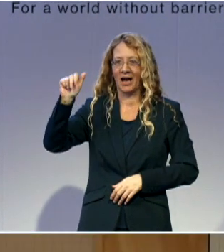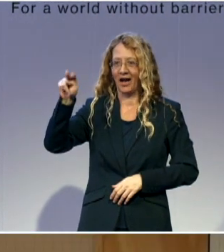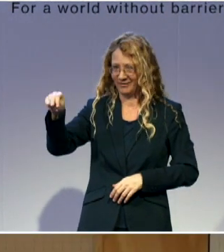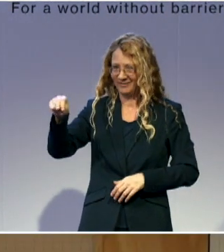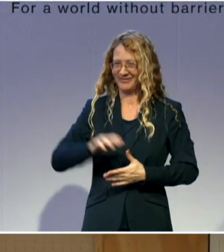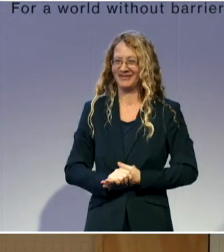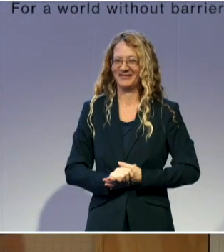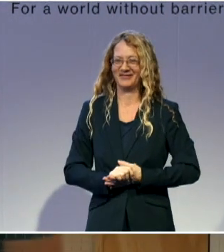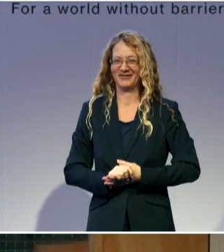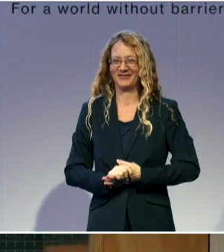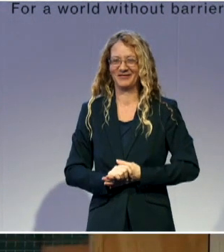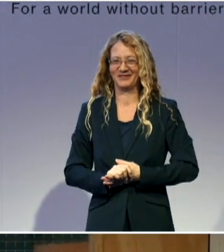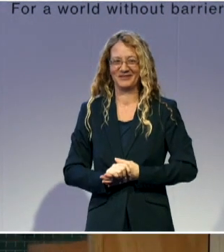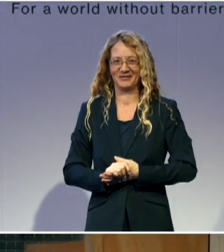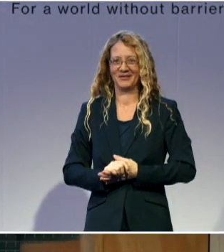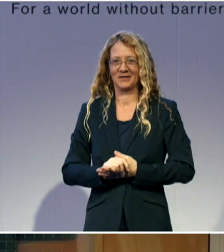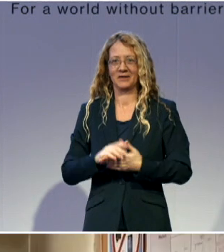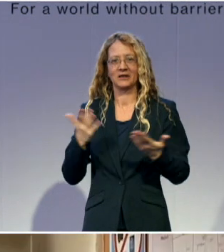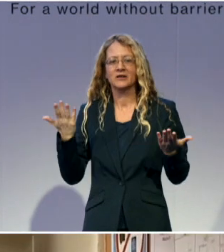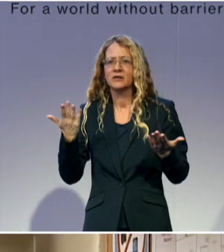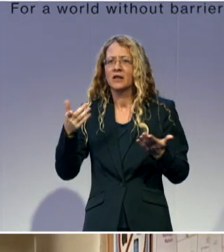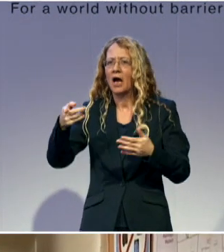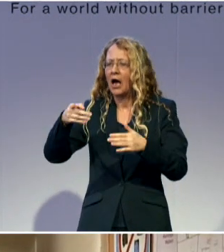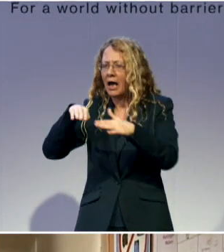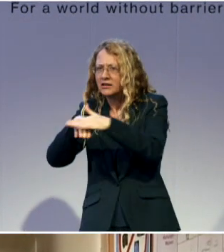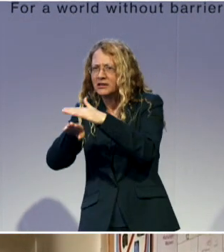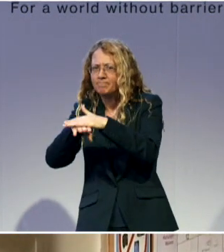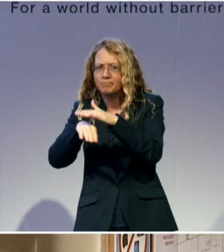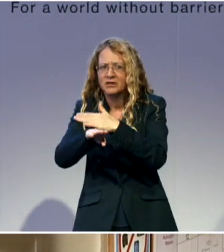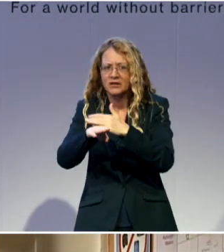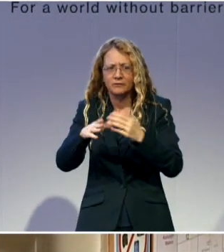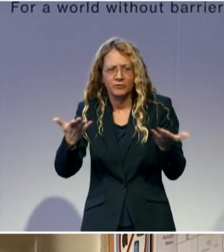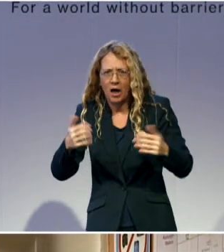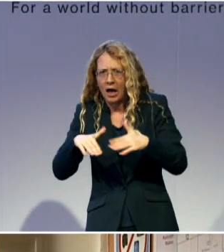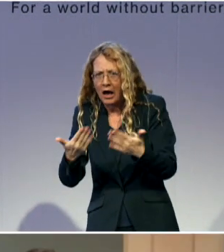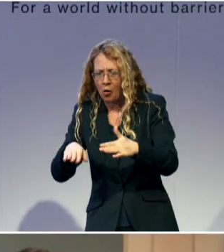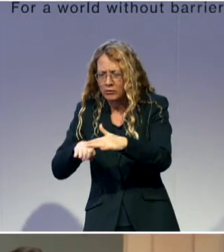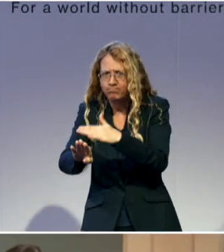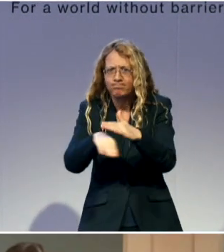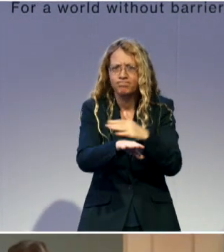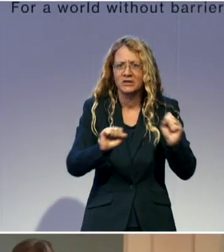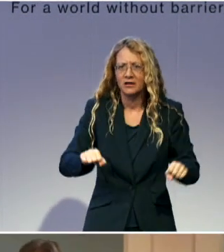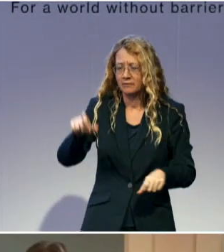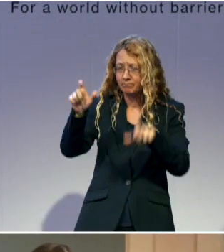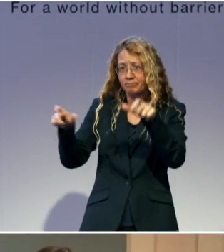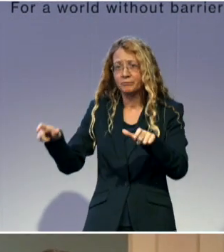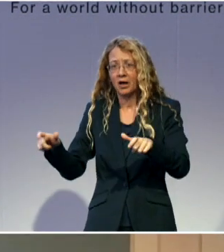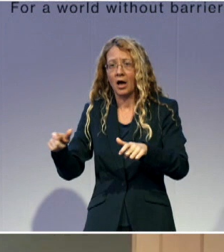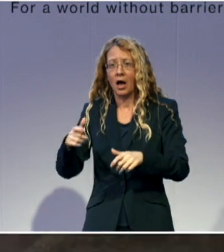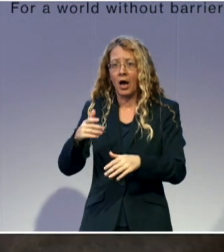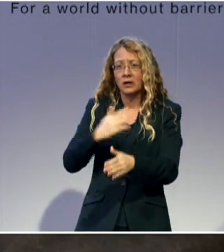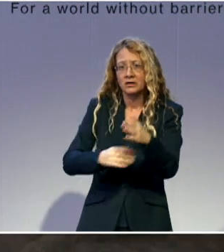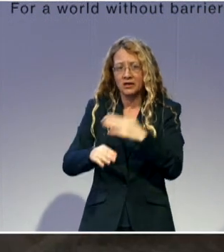created to address the needs of voters with disabilities. After identifying problems through focus groups and consultations